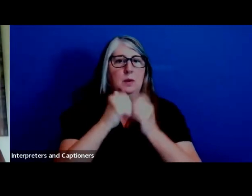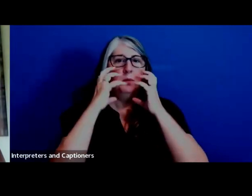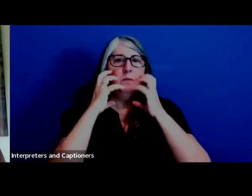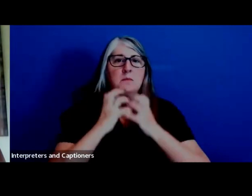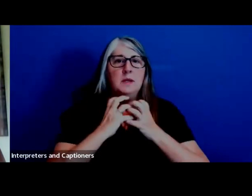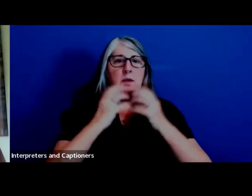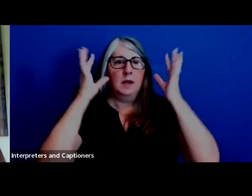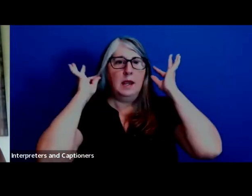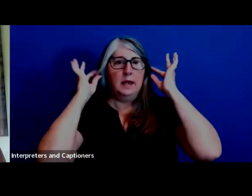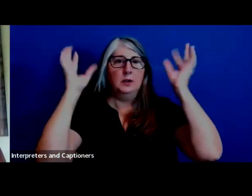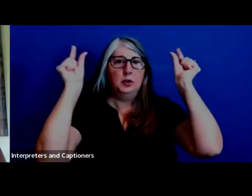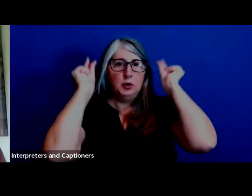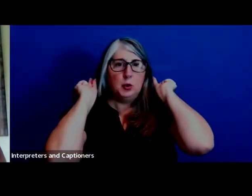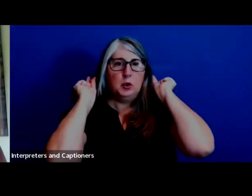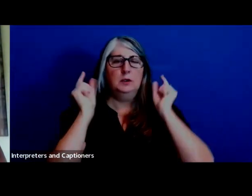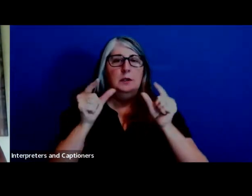wearing glasses.